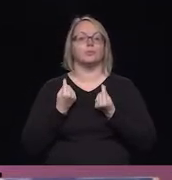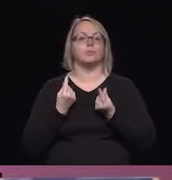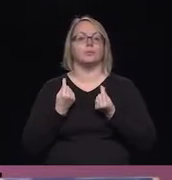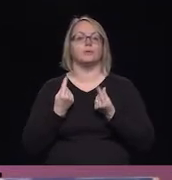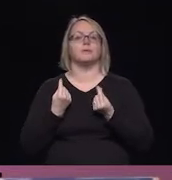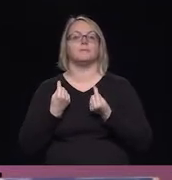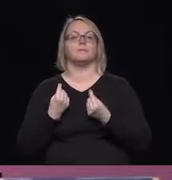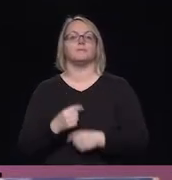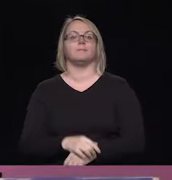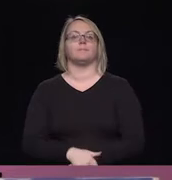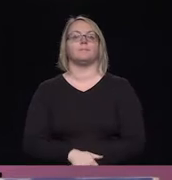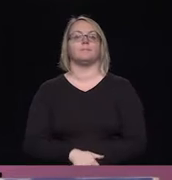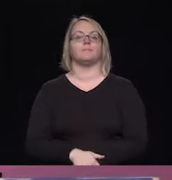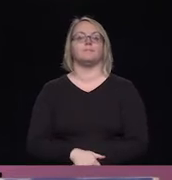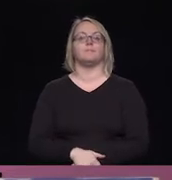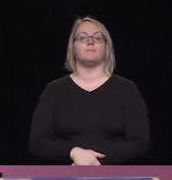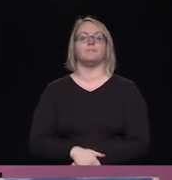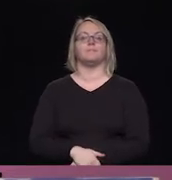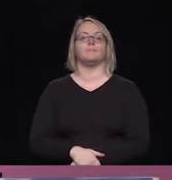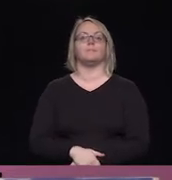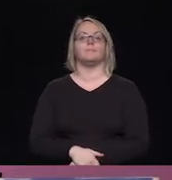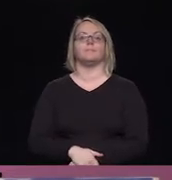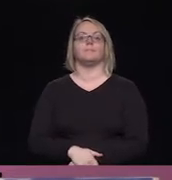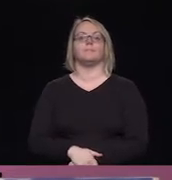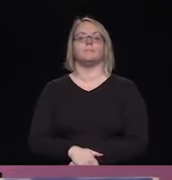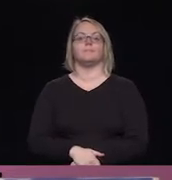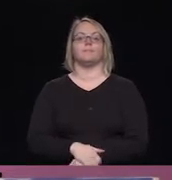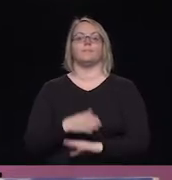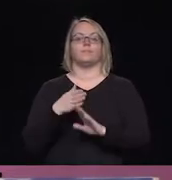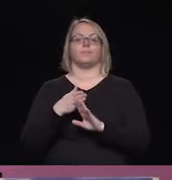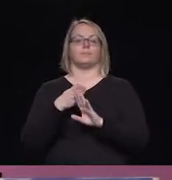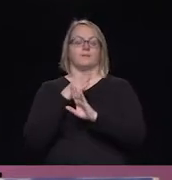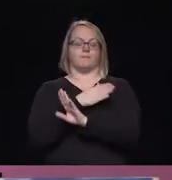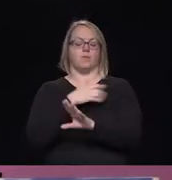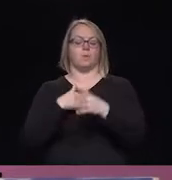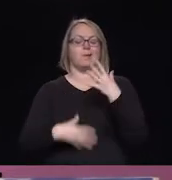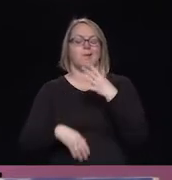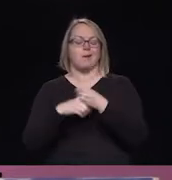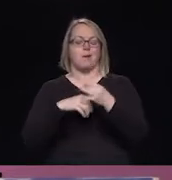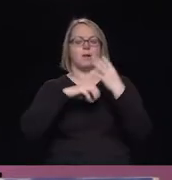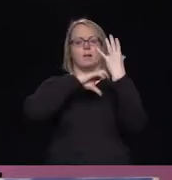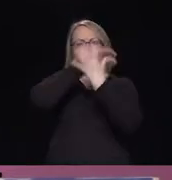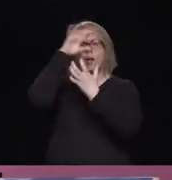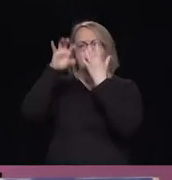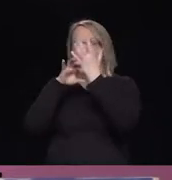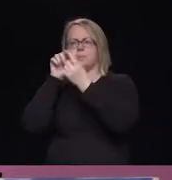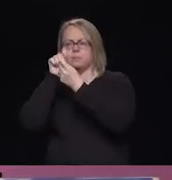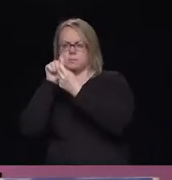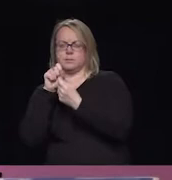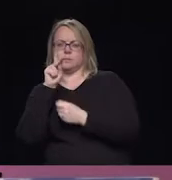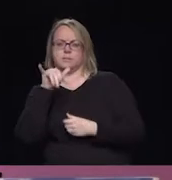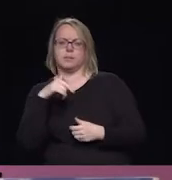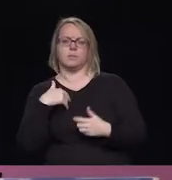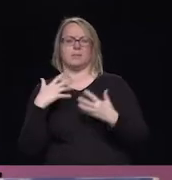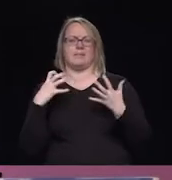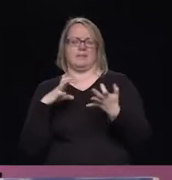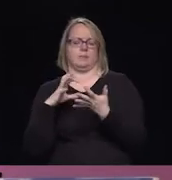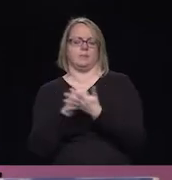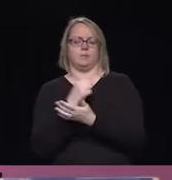some clouds. But before we do clouds, we need to establish where the horizon line is.